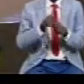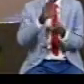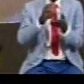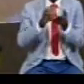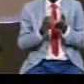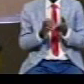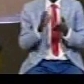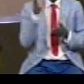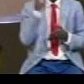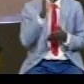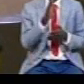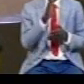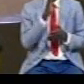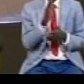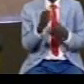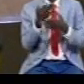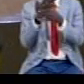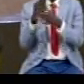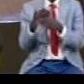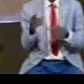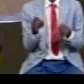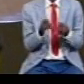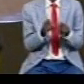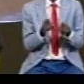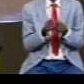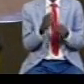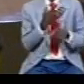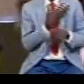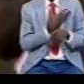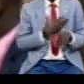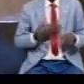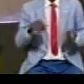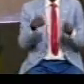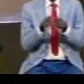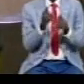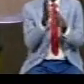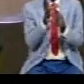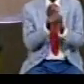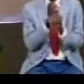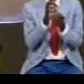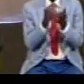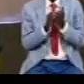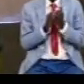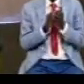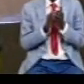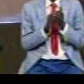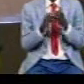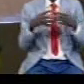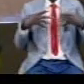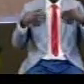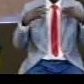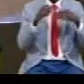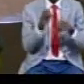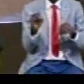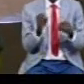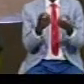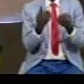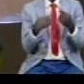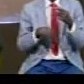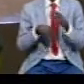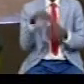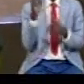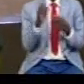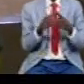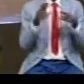you check up there and you find that the Lord has done it, begin to come forward. This is celebration